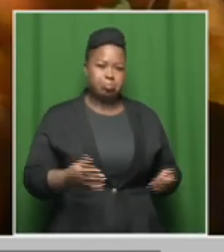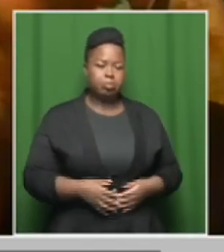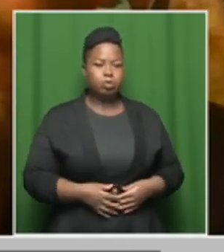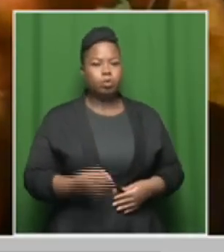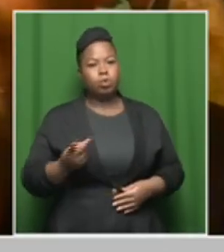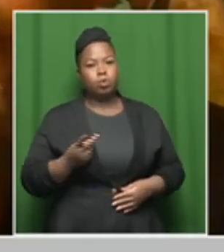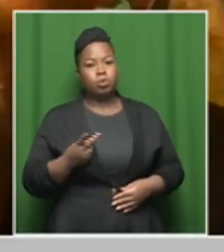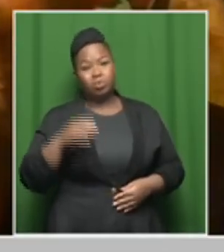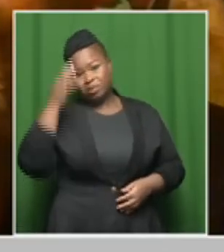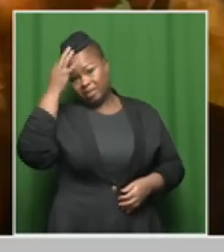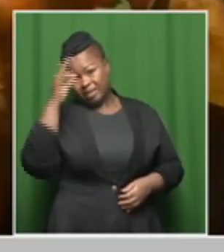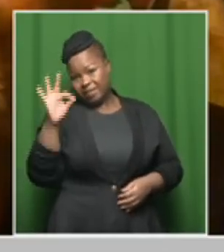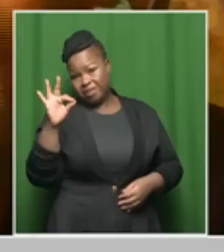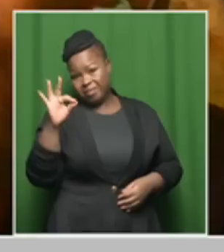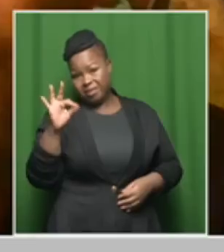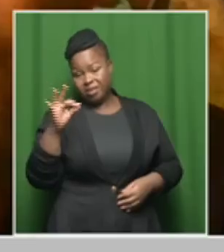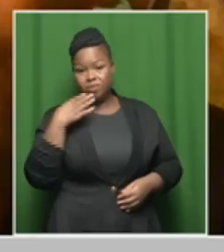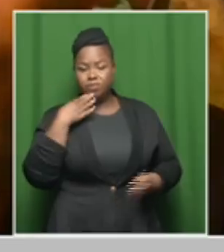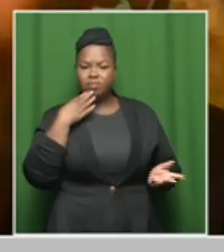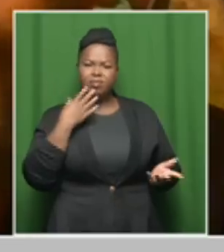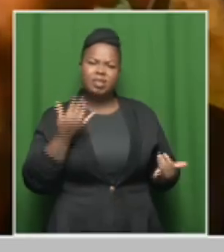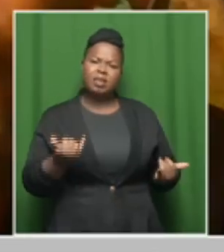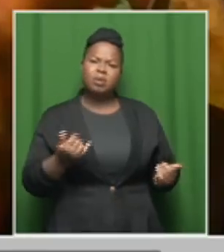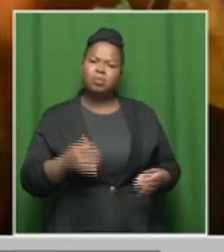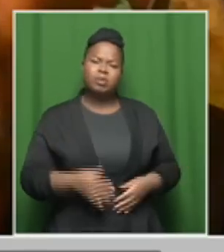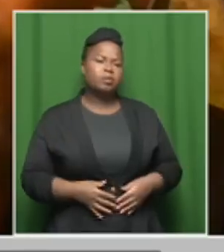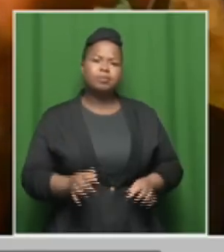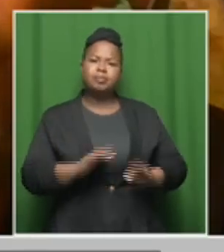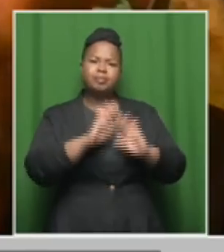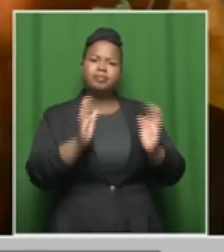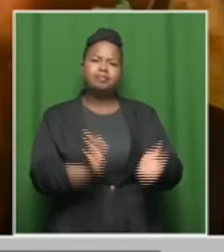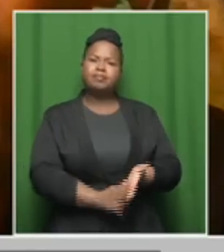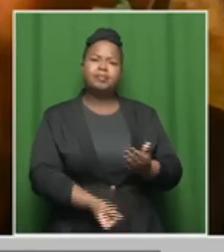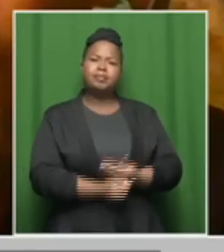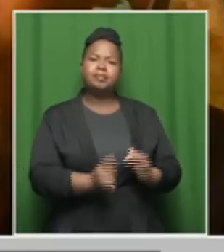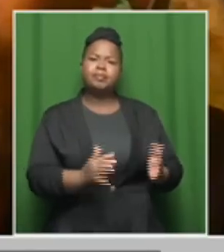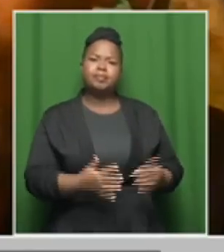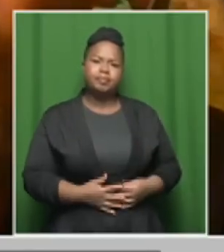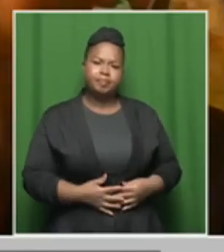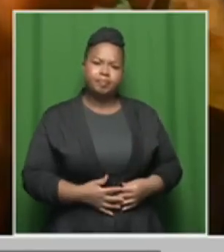the governments at play, and how all of this came to be.